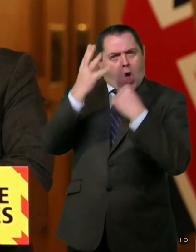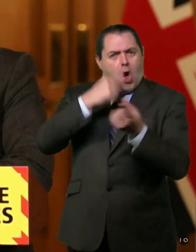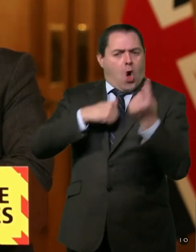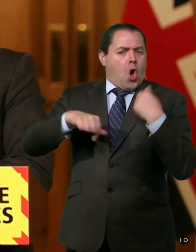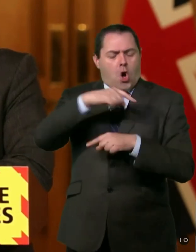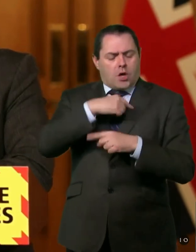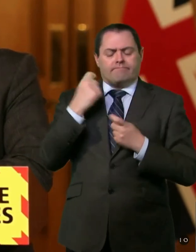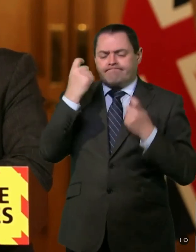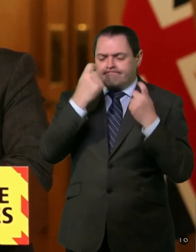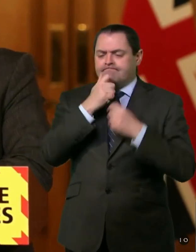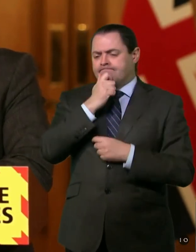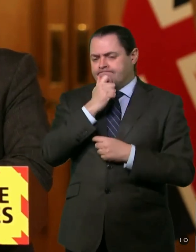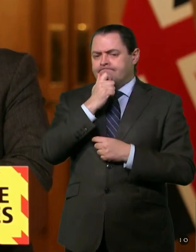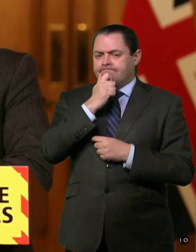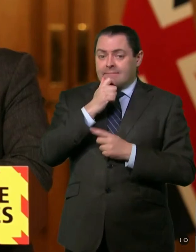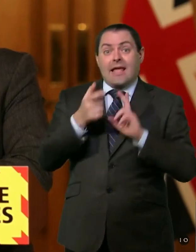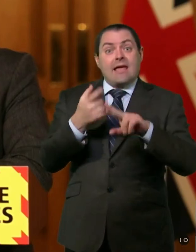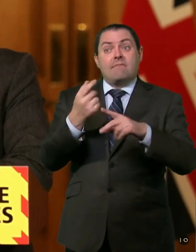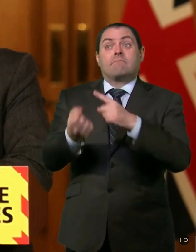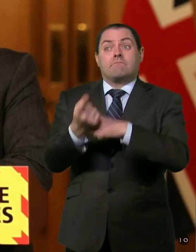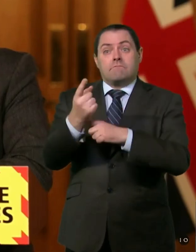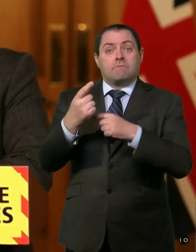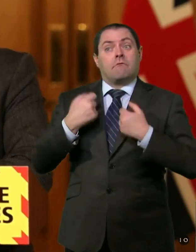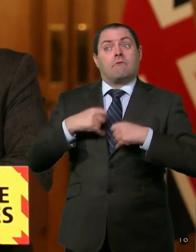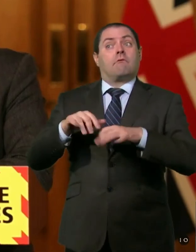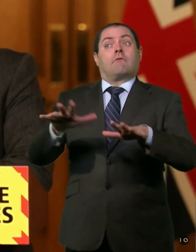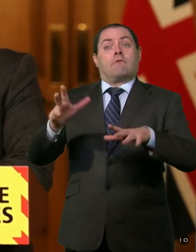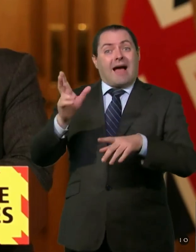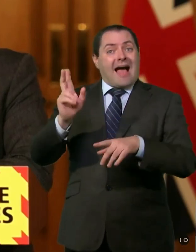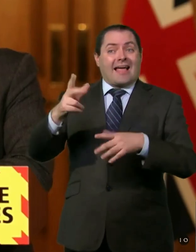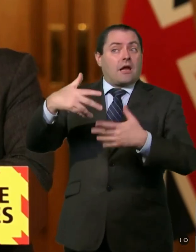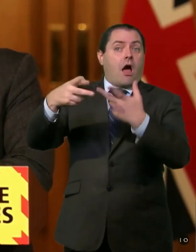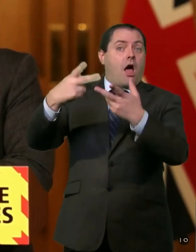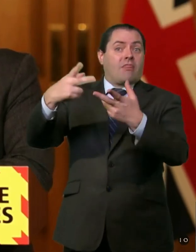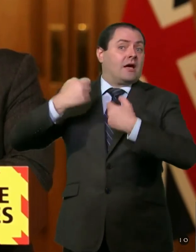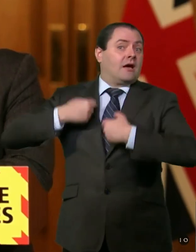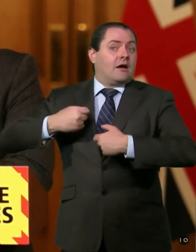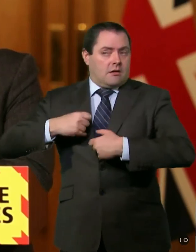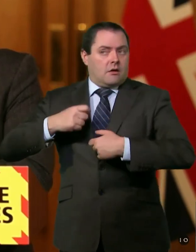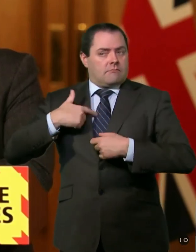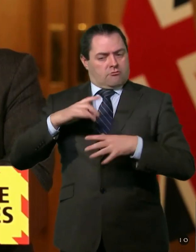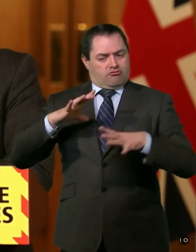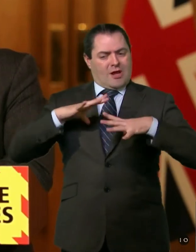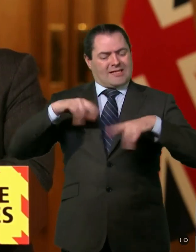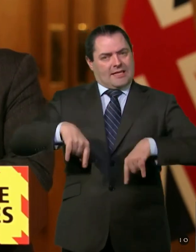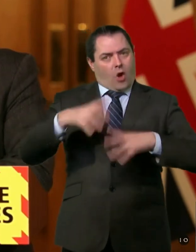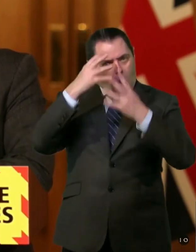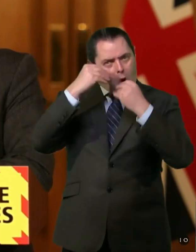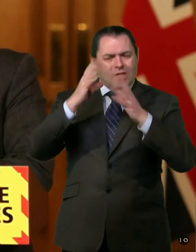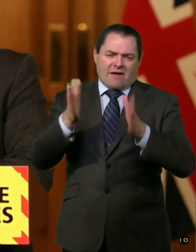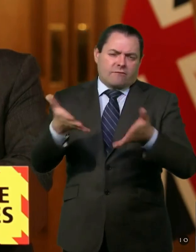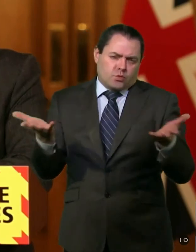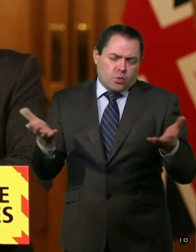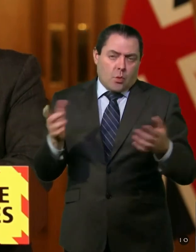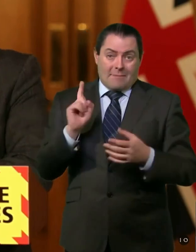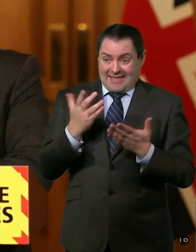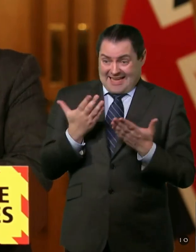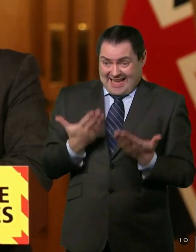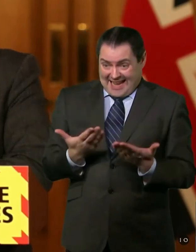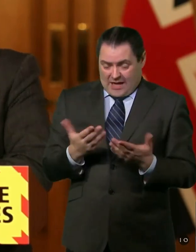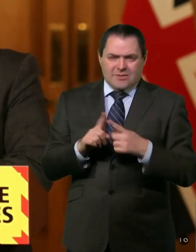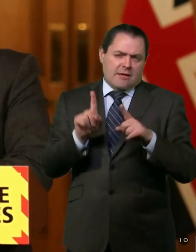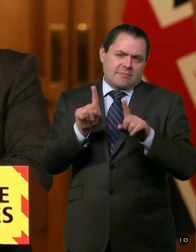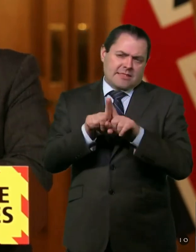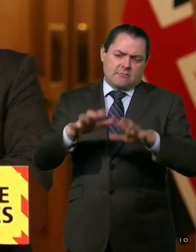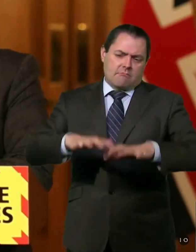But as I said earlier on in the House, and I think yesterday as well, I don't believe that time is right now,